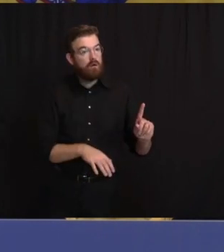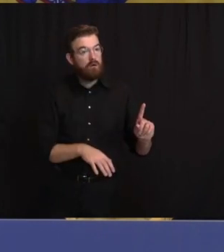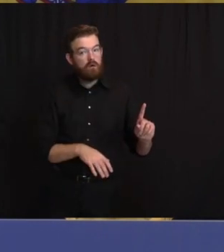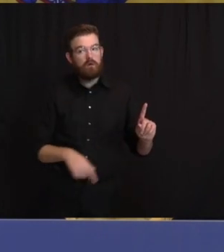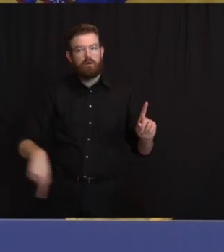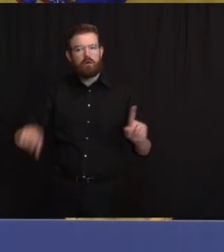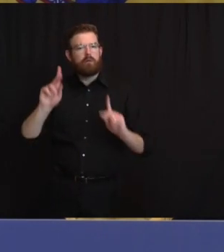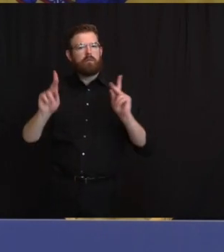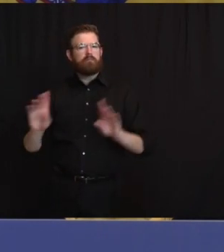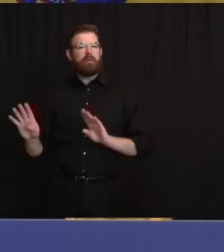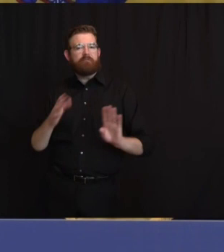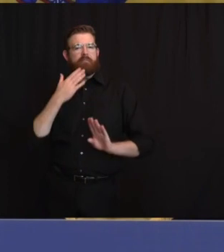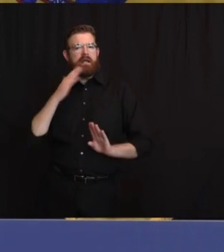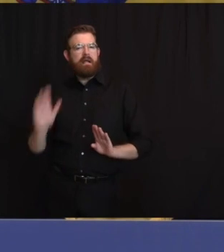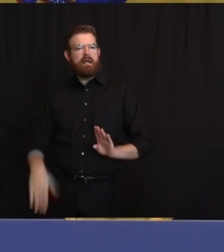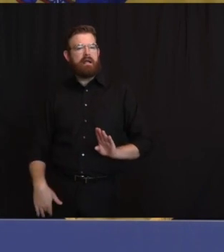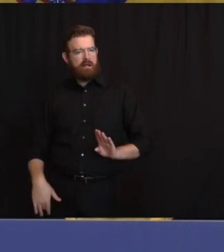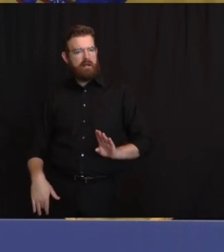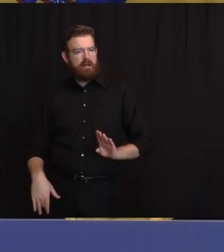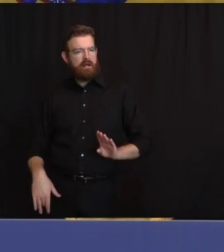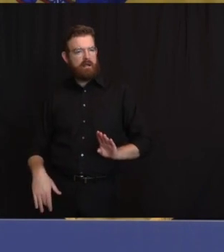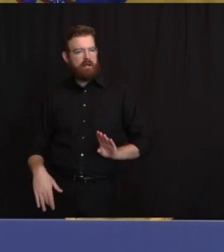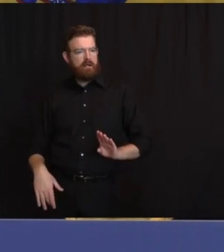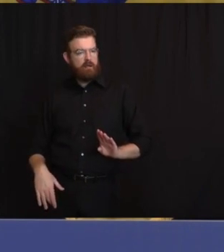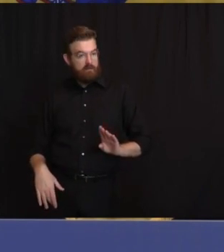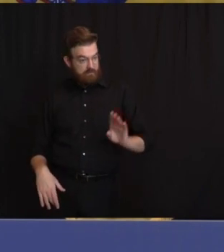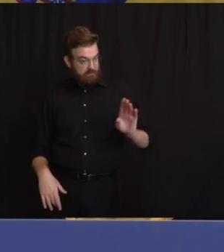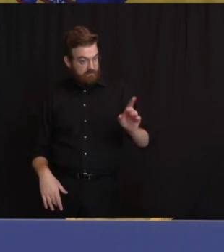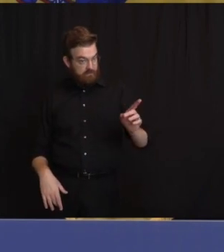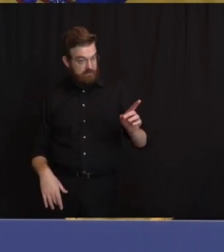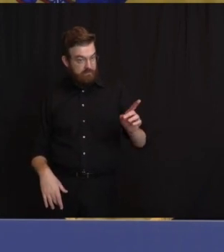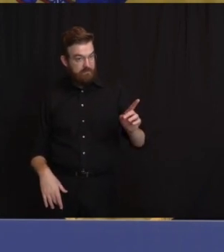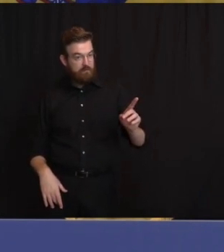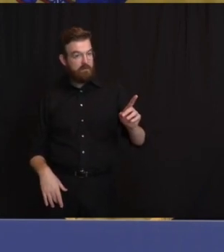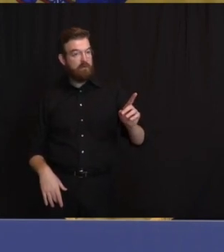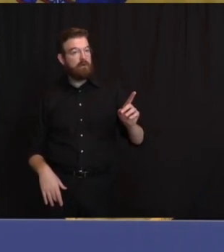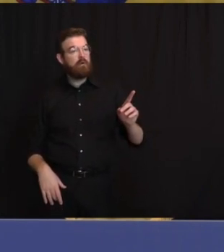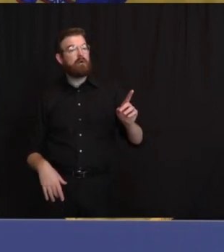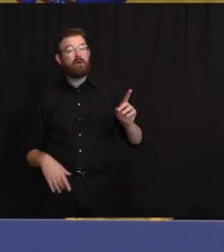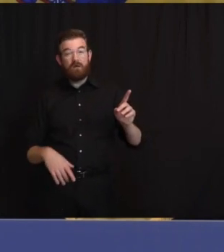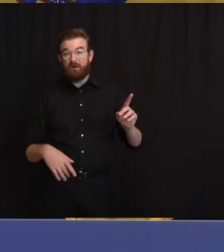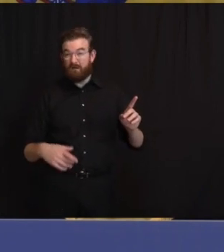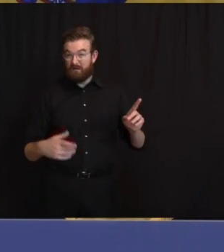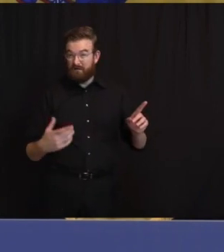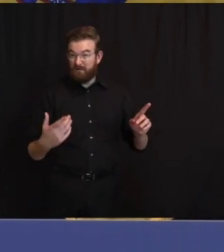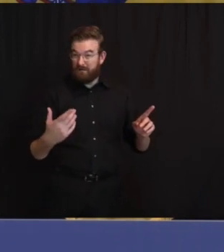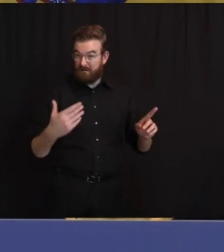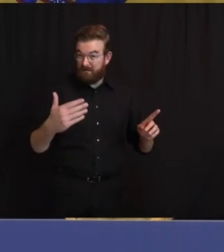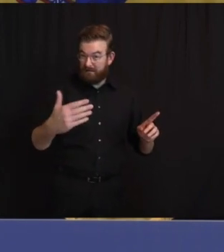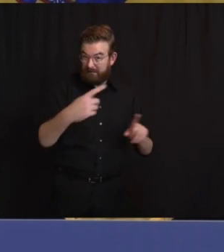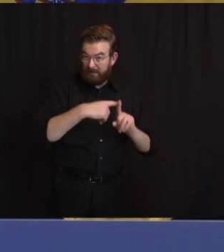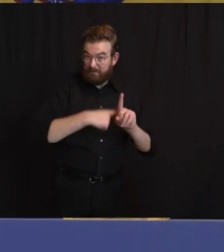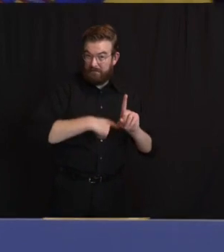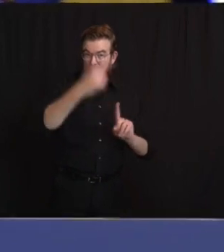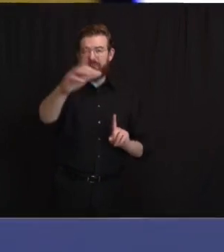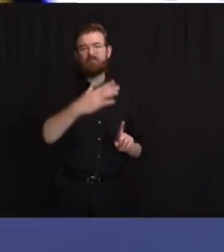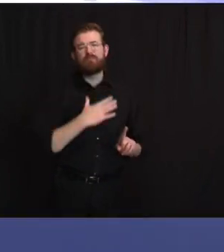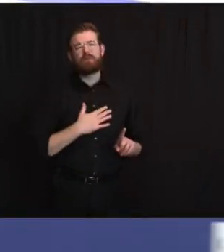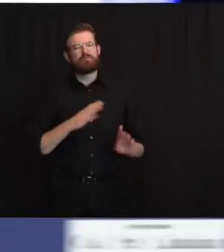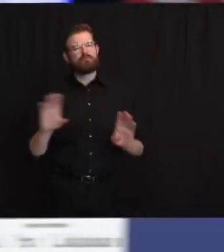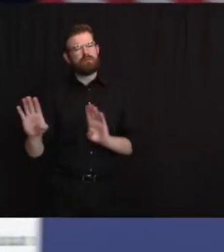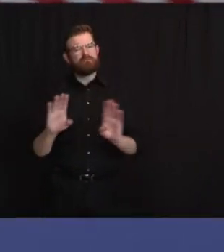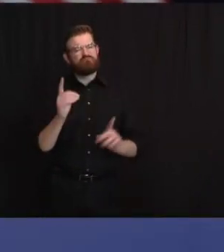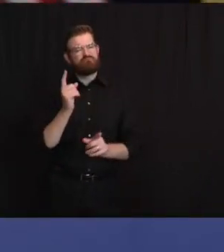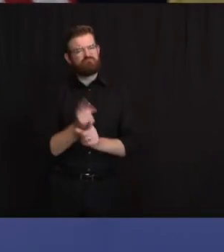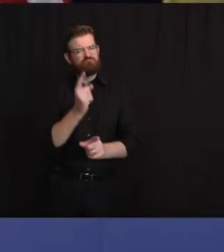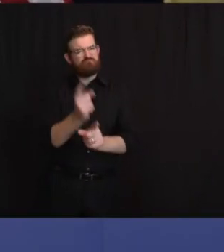And we just got to plead with folks to not take that bait. Is that fair? That's fair to say that heat for the past